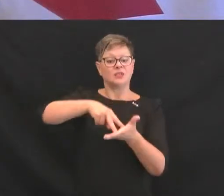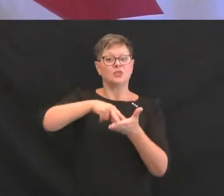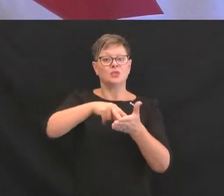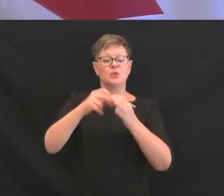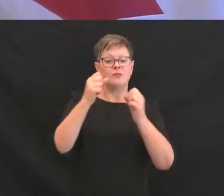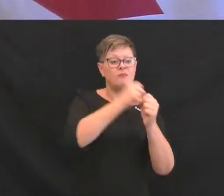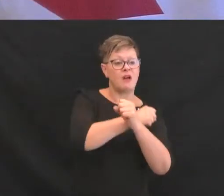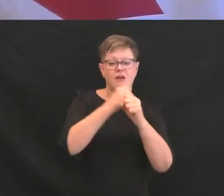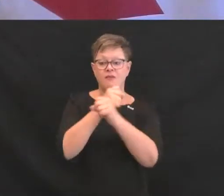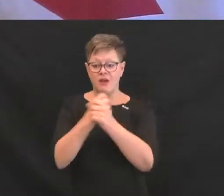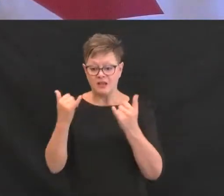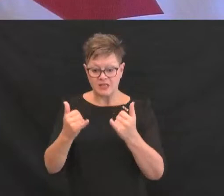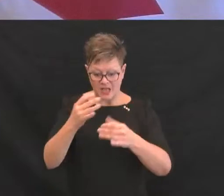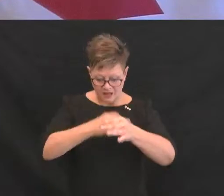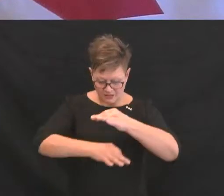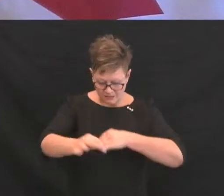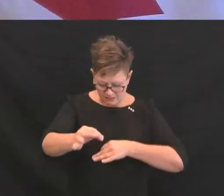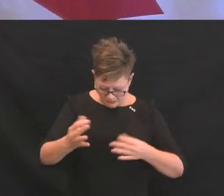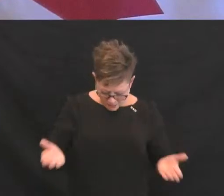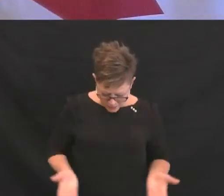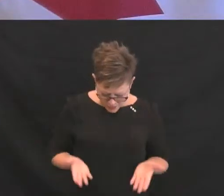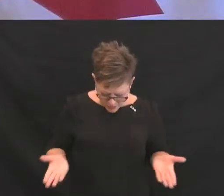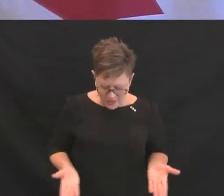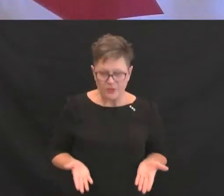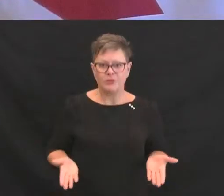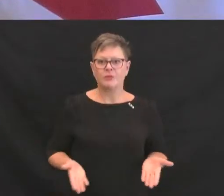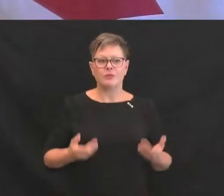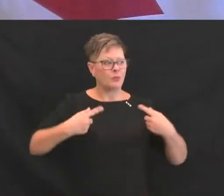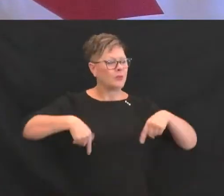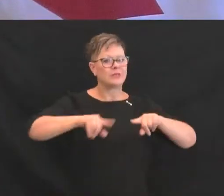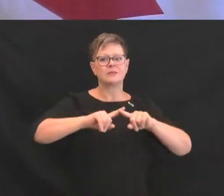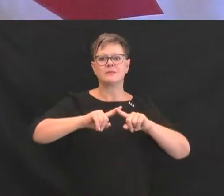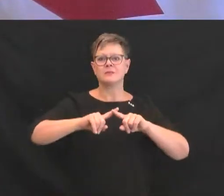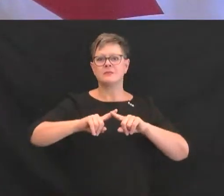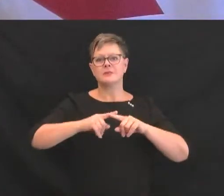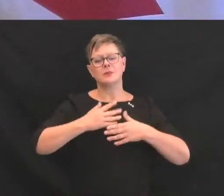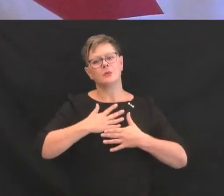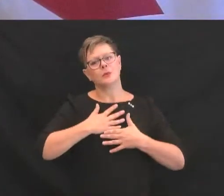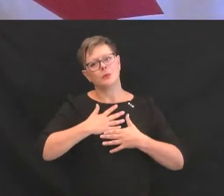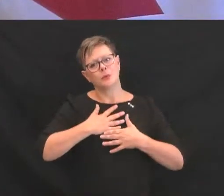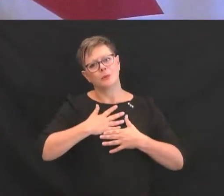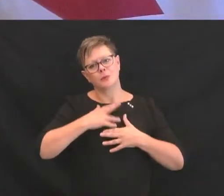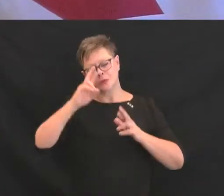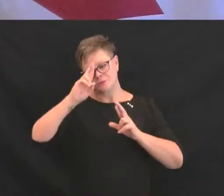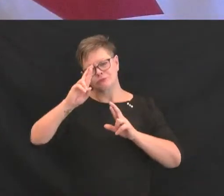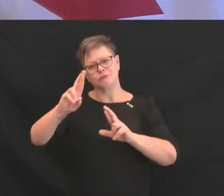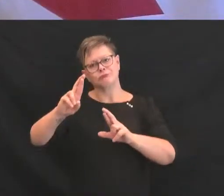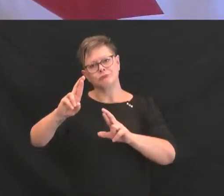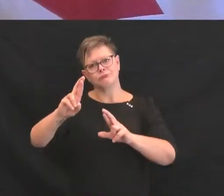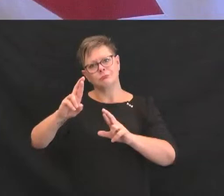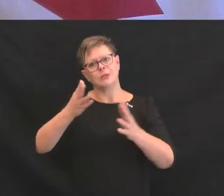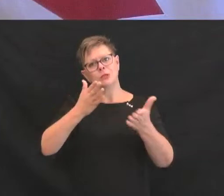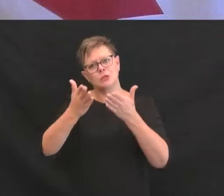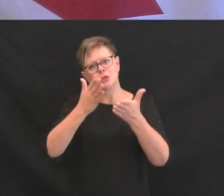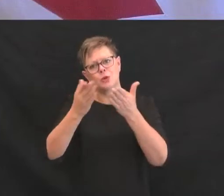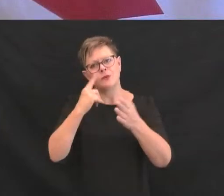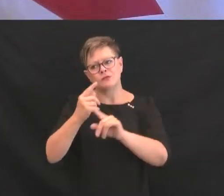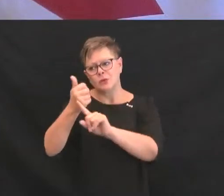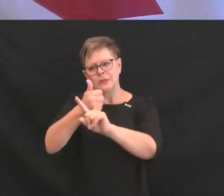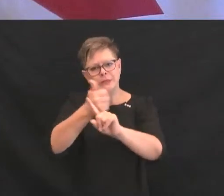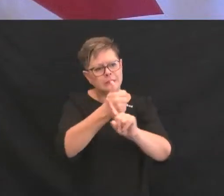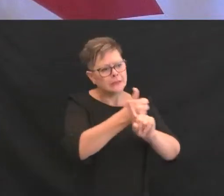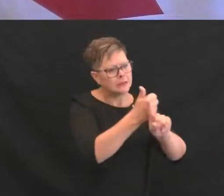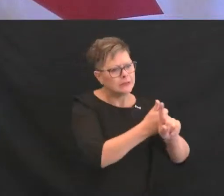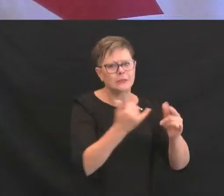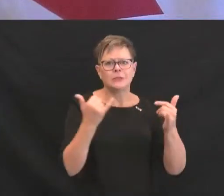And the distinguishing element here is the service of each and every one of you will now